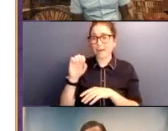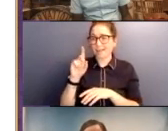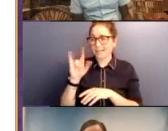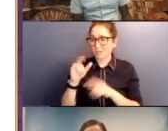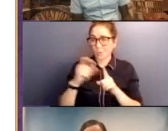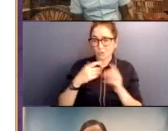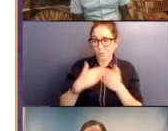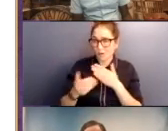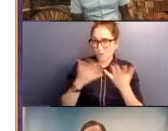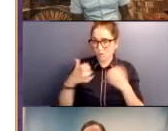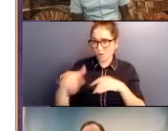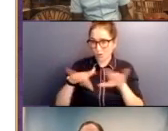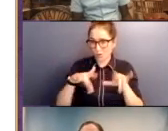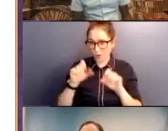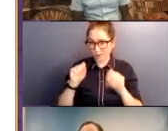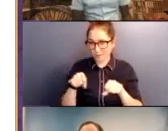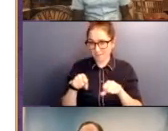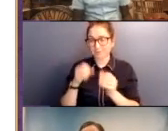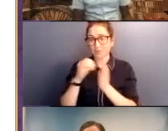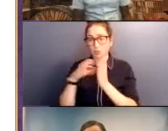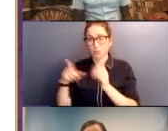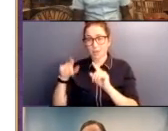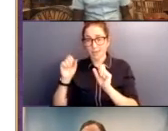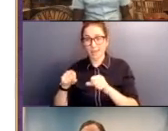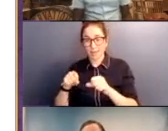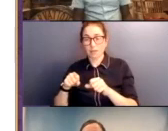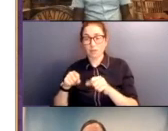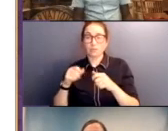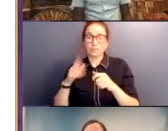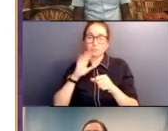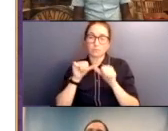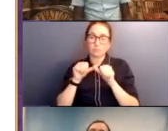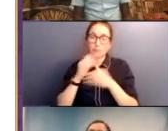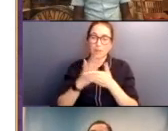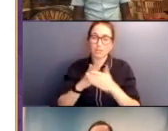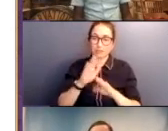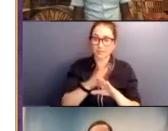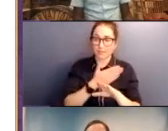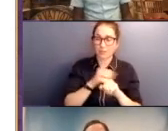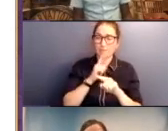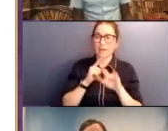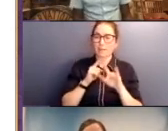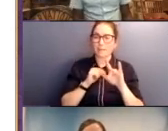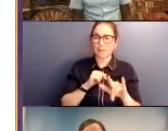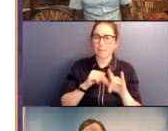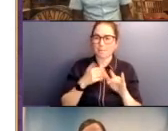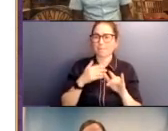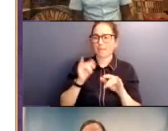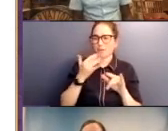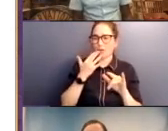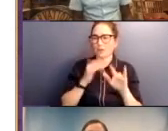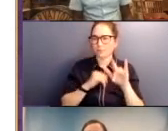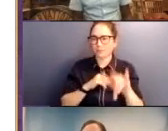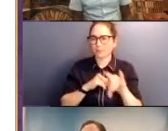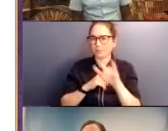want to record. A student can then play these parts of a song by simply pressing the colored tiles. You